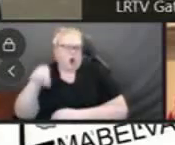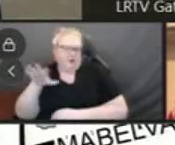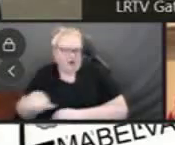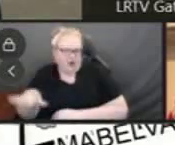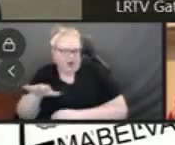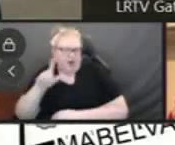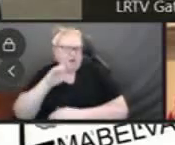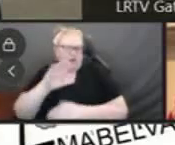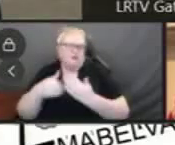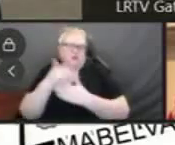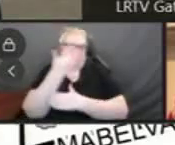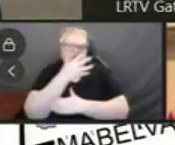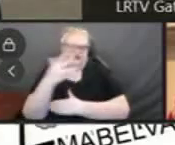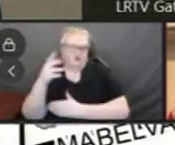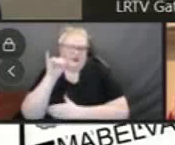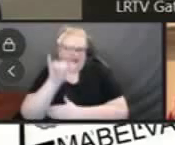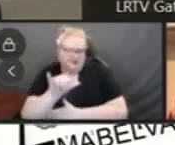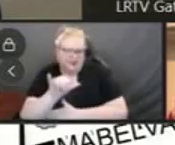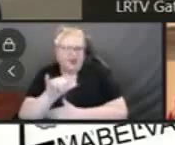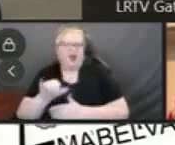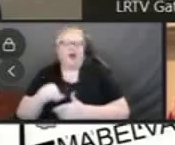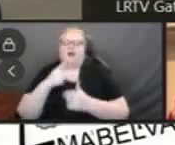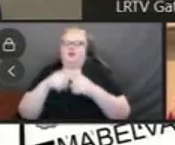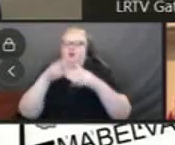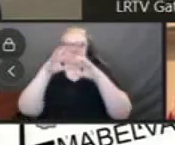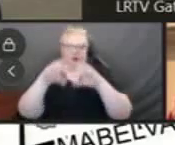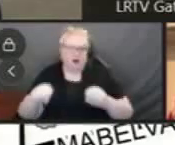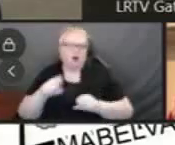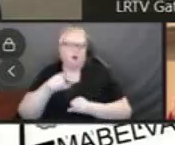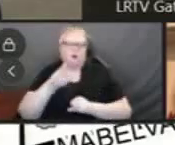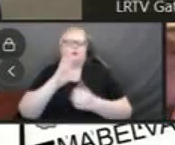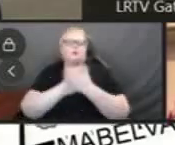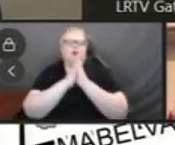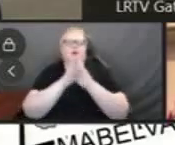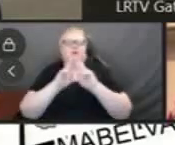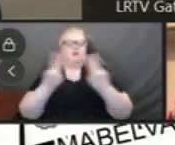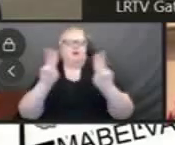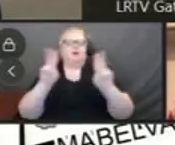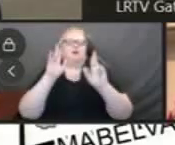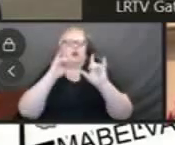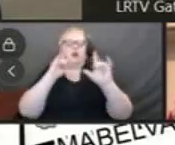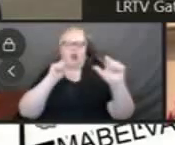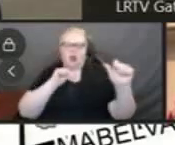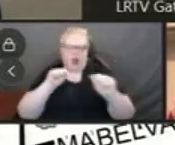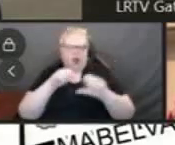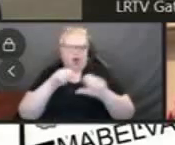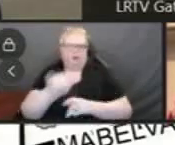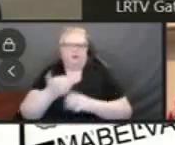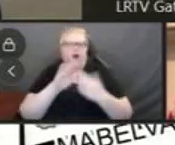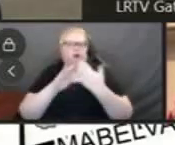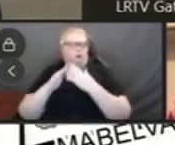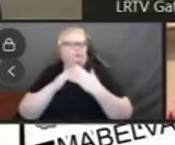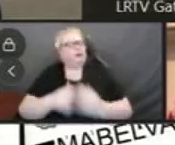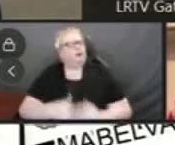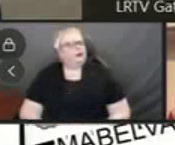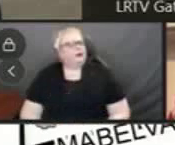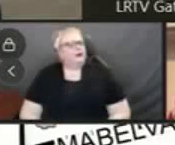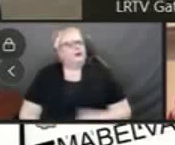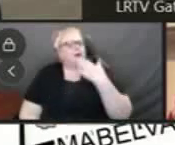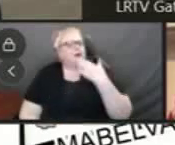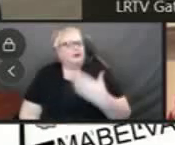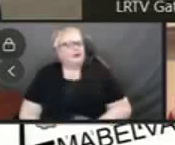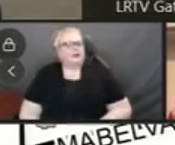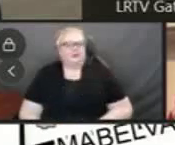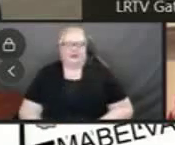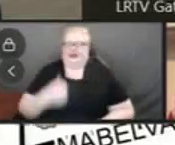the trees and everything, this is gonna be very loud on all that community. Thank you. I'm sorry, I can't get the